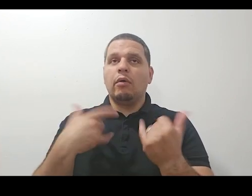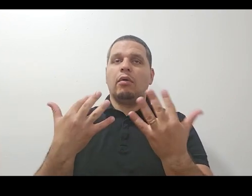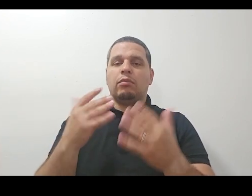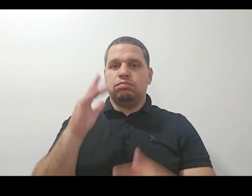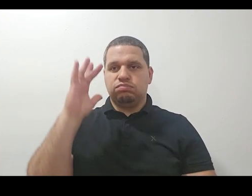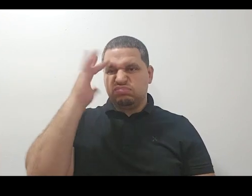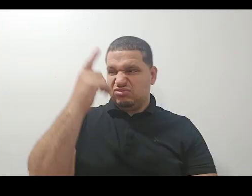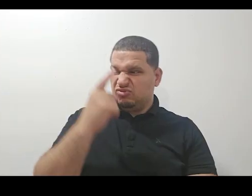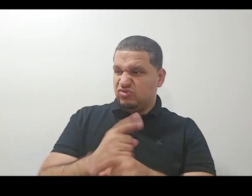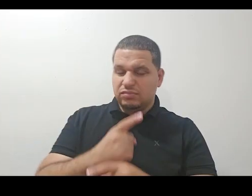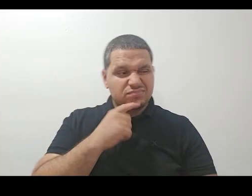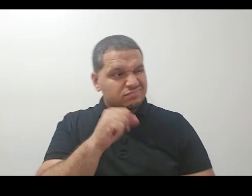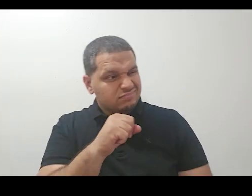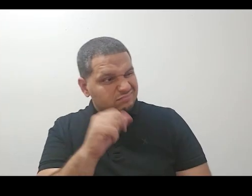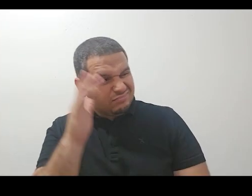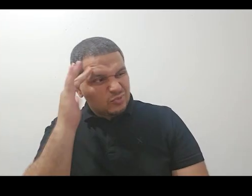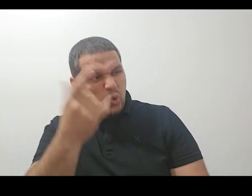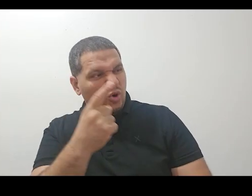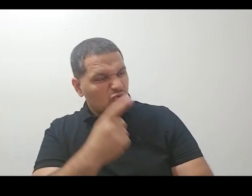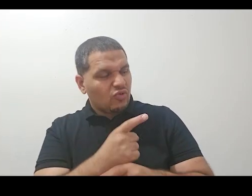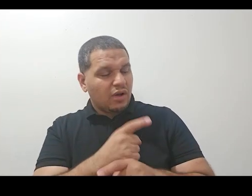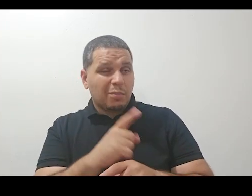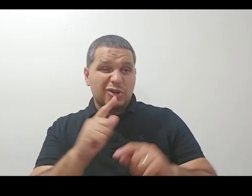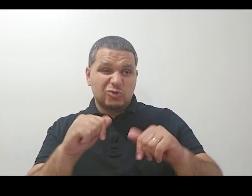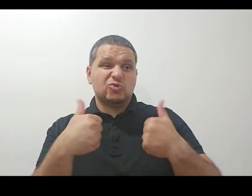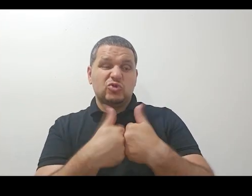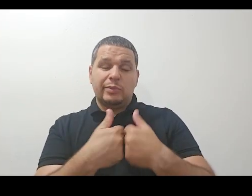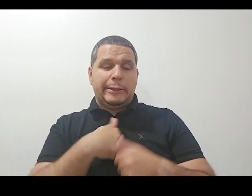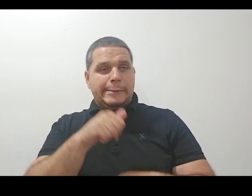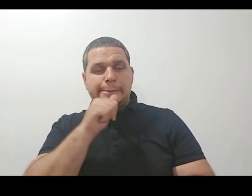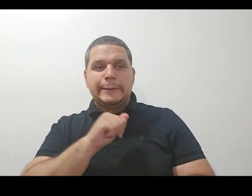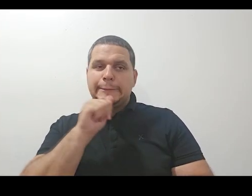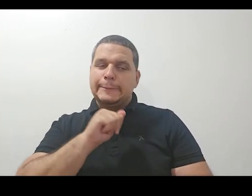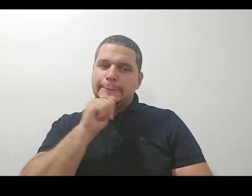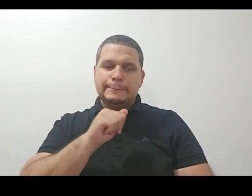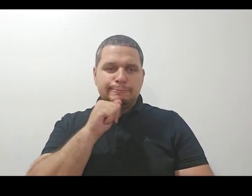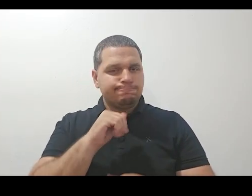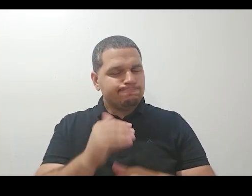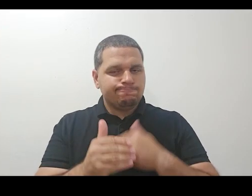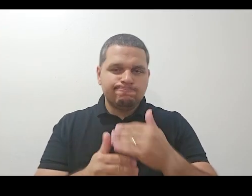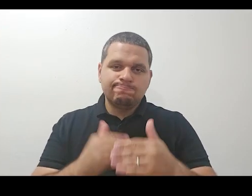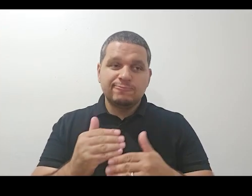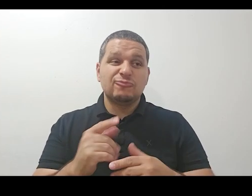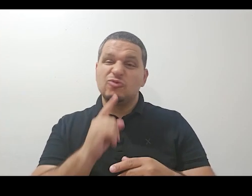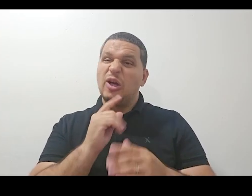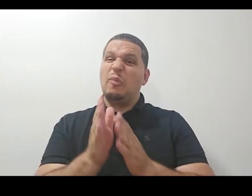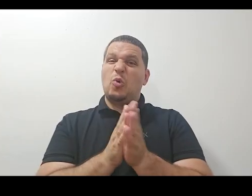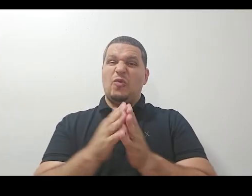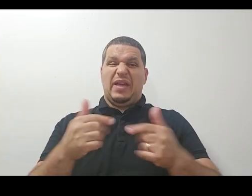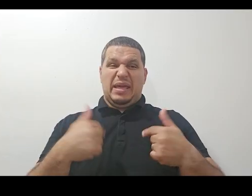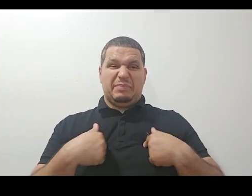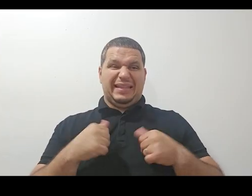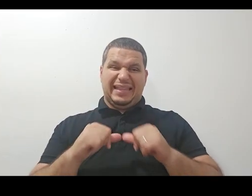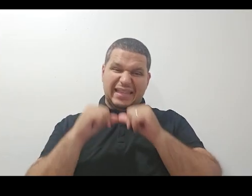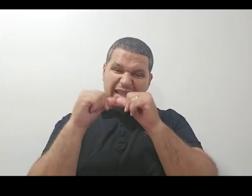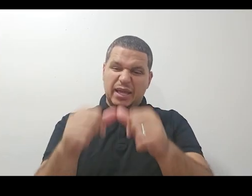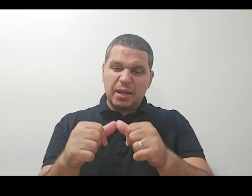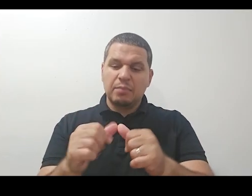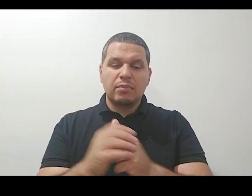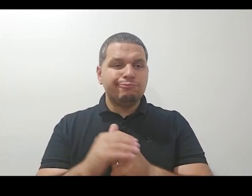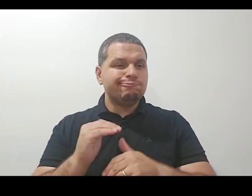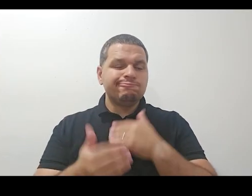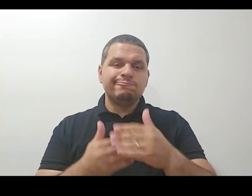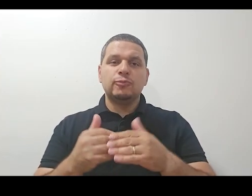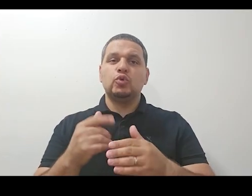annoying, right? It is. It's a challenge, but I push forward, and it motivates me to keep on going and to